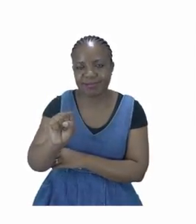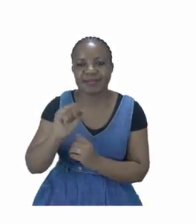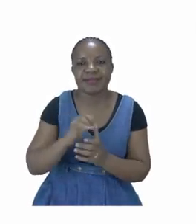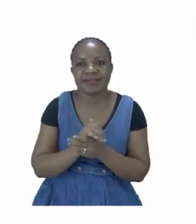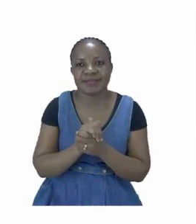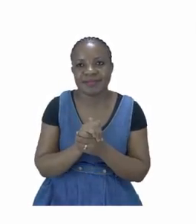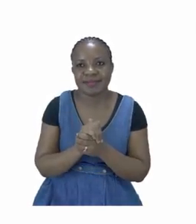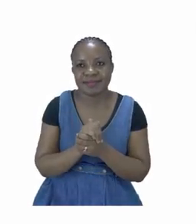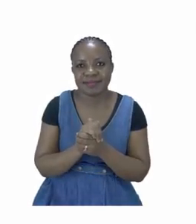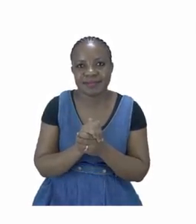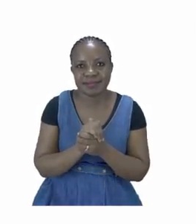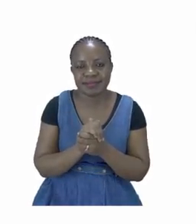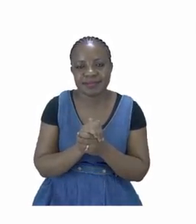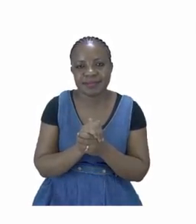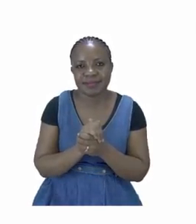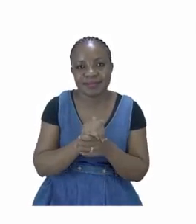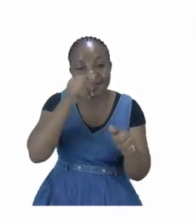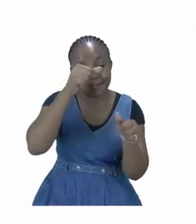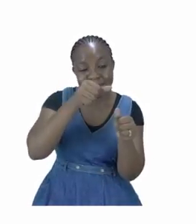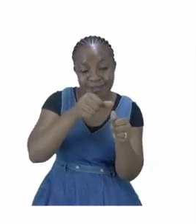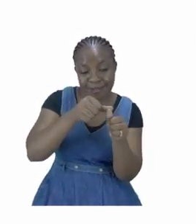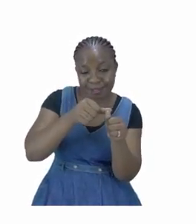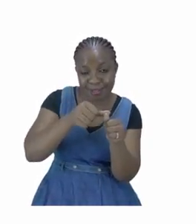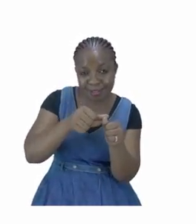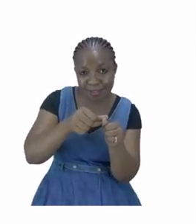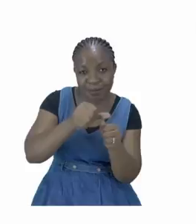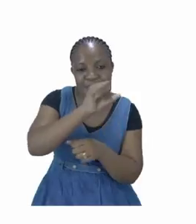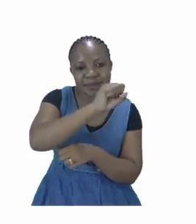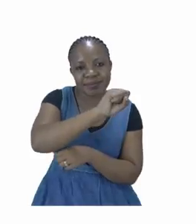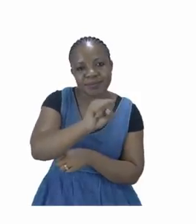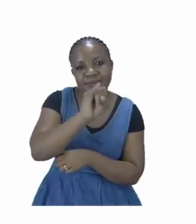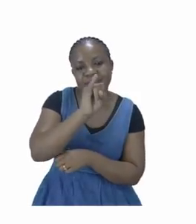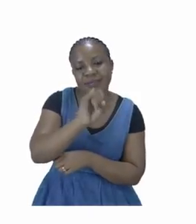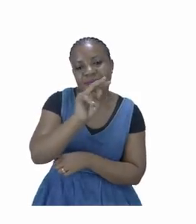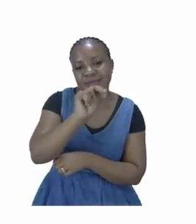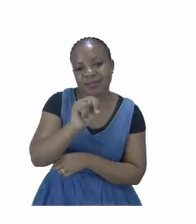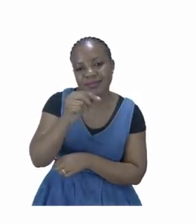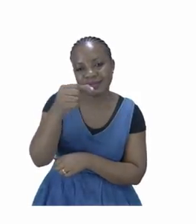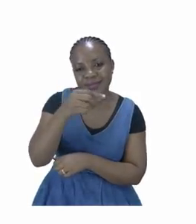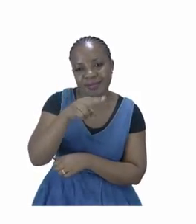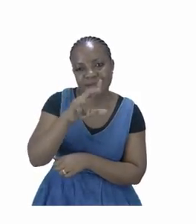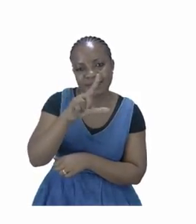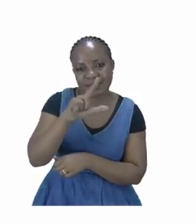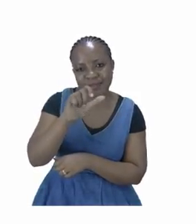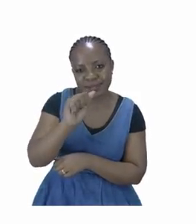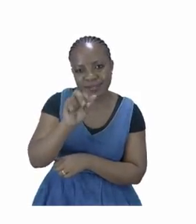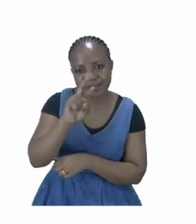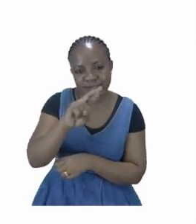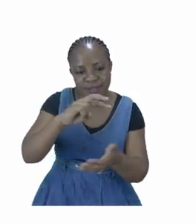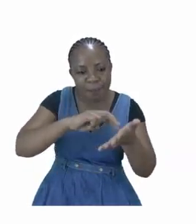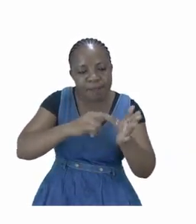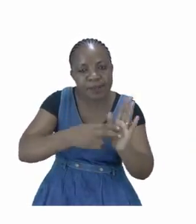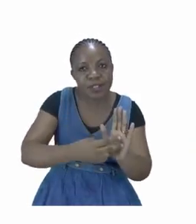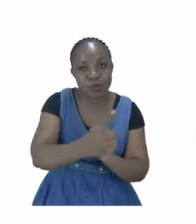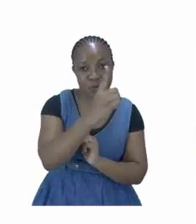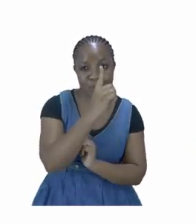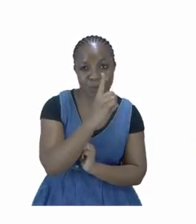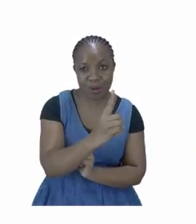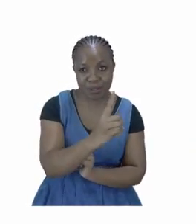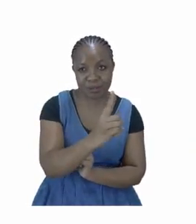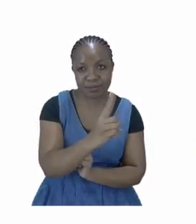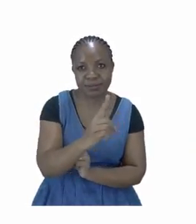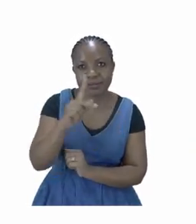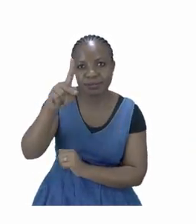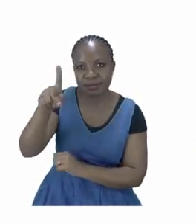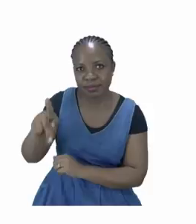plurals. So remember, singular means one. Plural